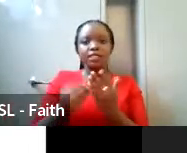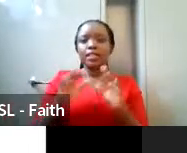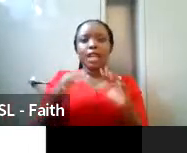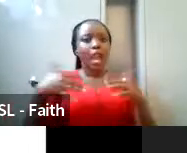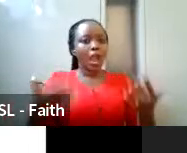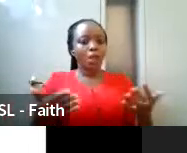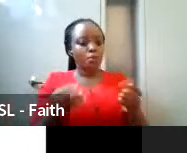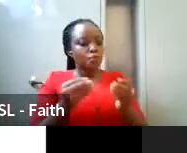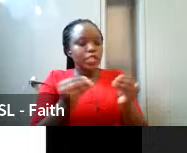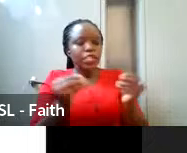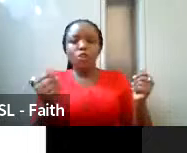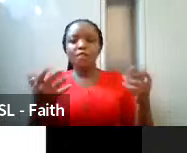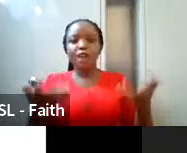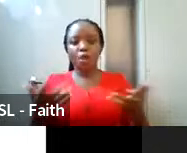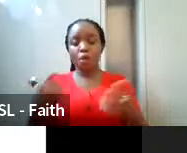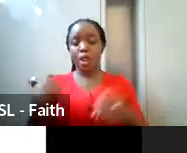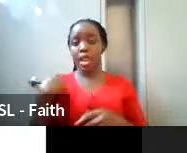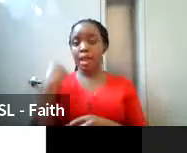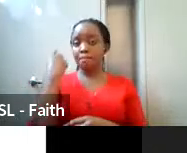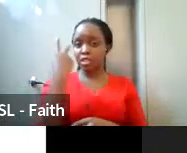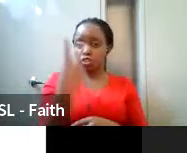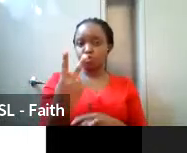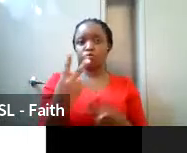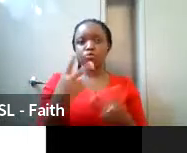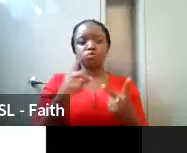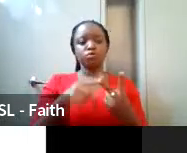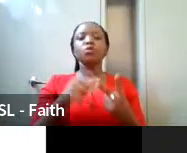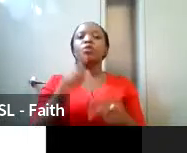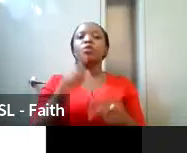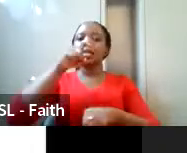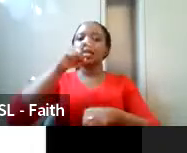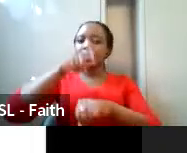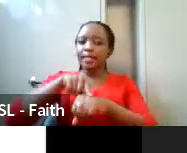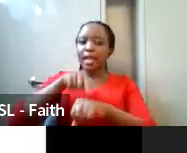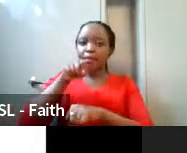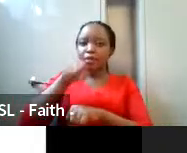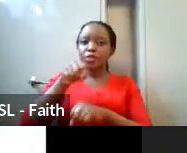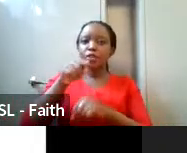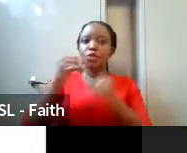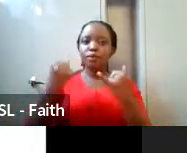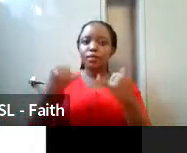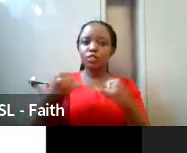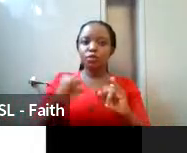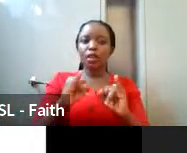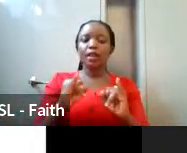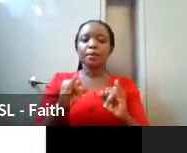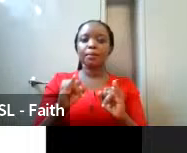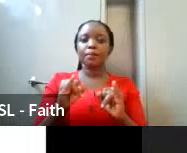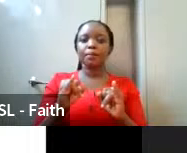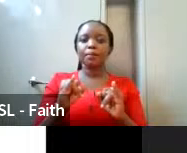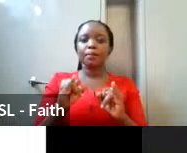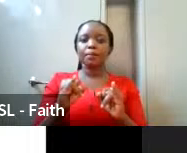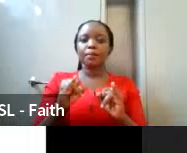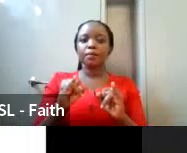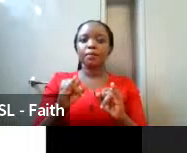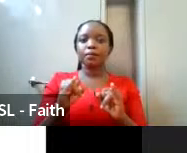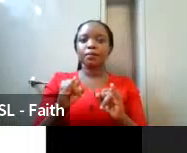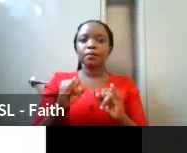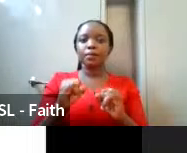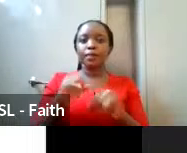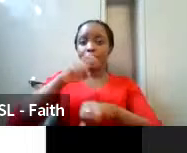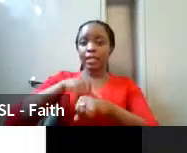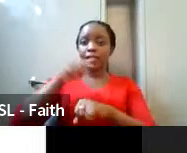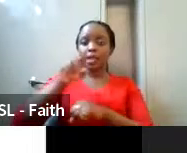them? Number two, once you are you are your